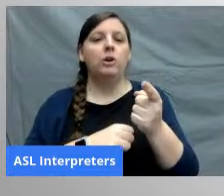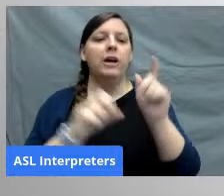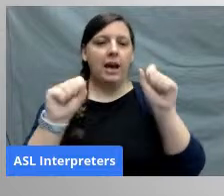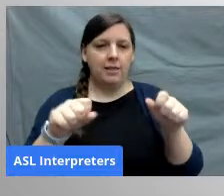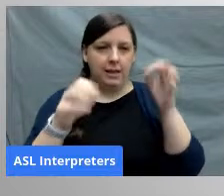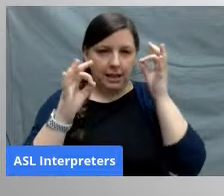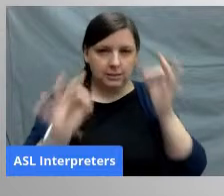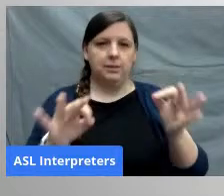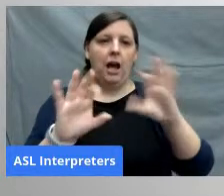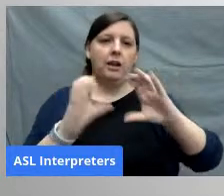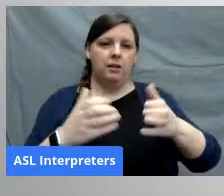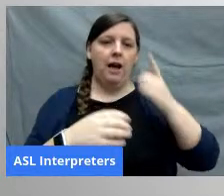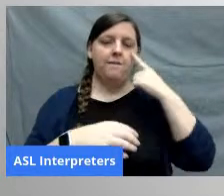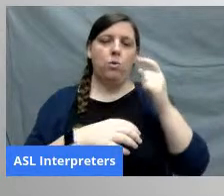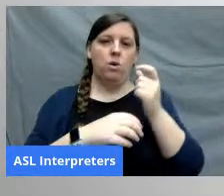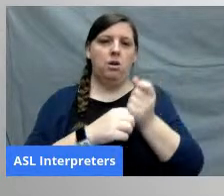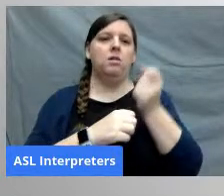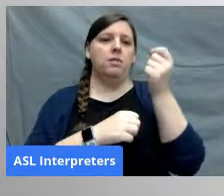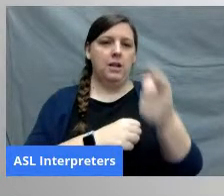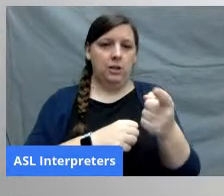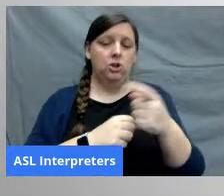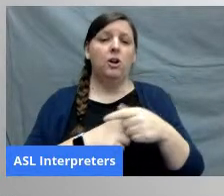would get that day off,